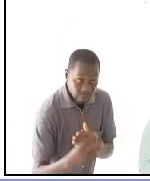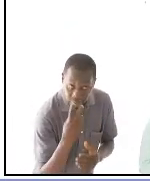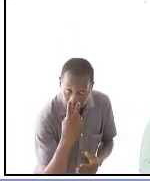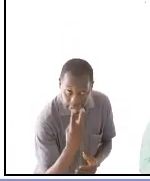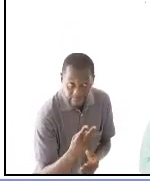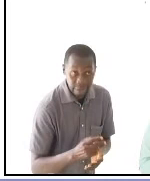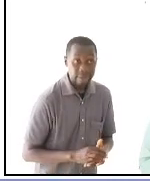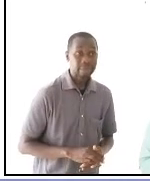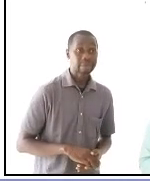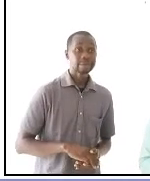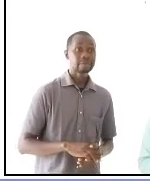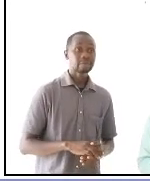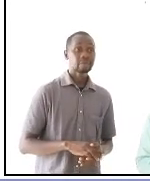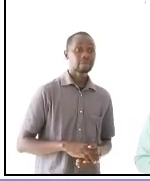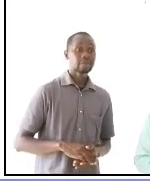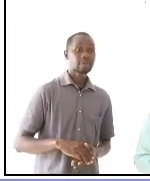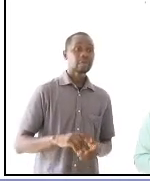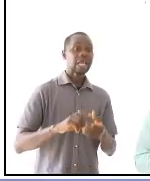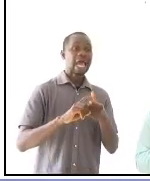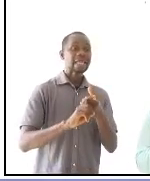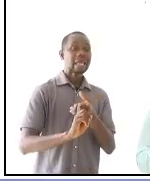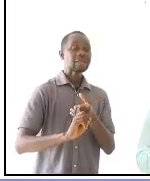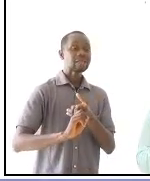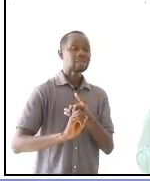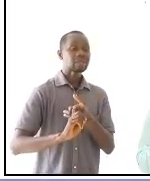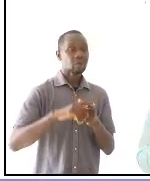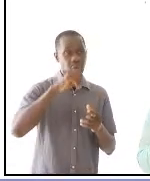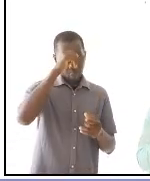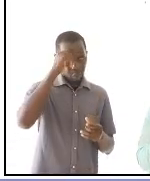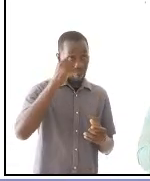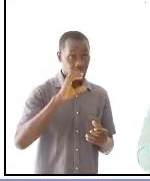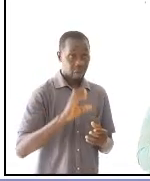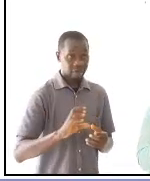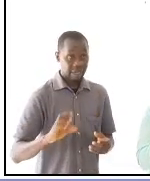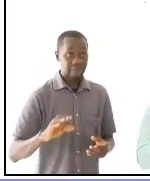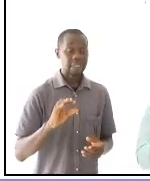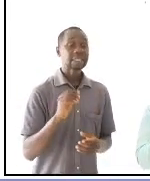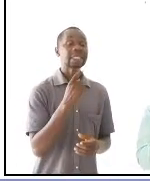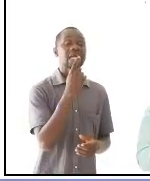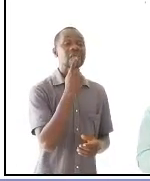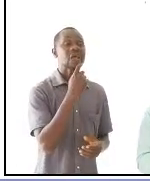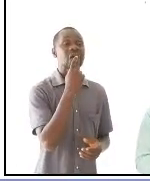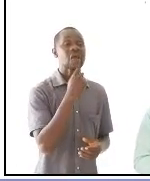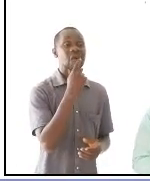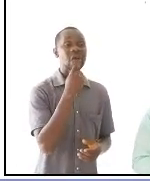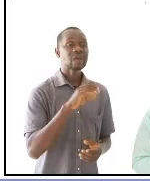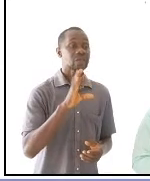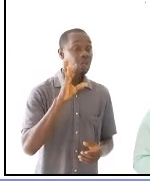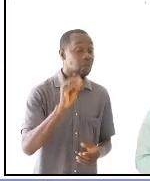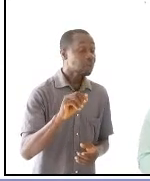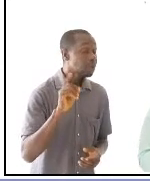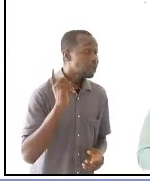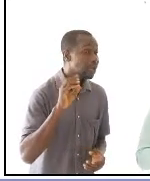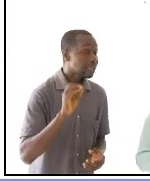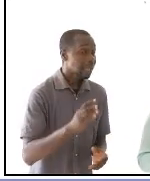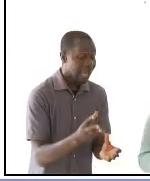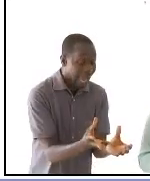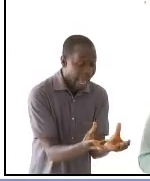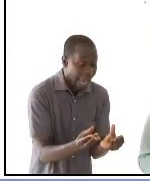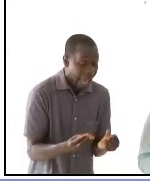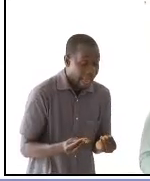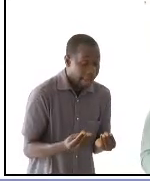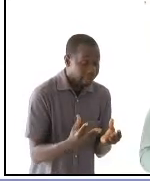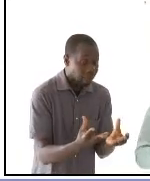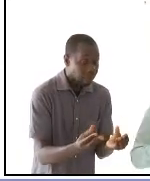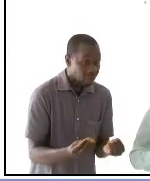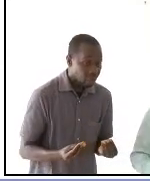see network of capillaries, that the red ones. Okay. Now they do what is called absorption.